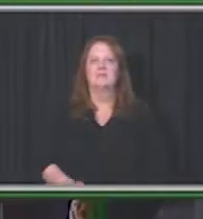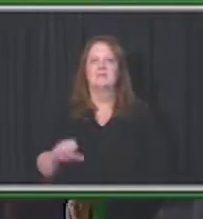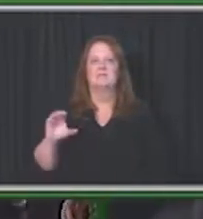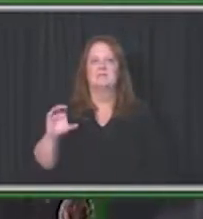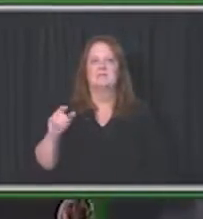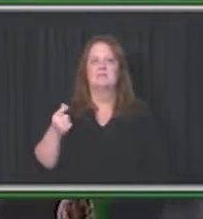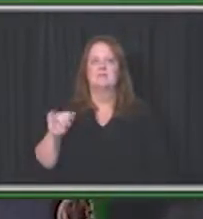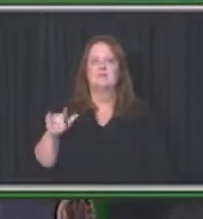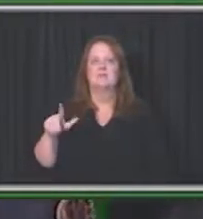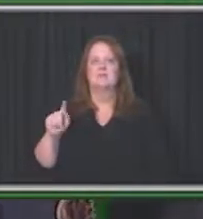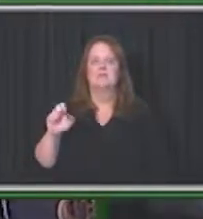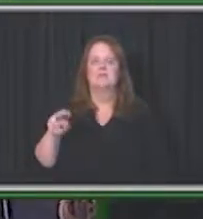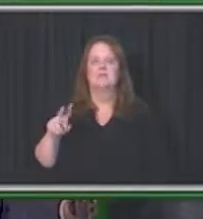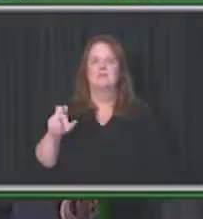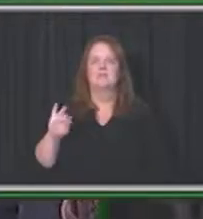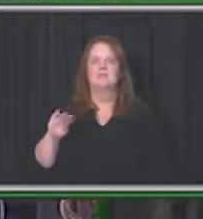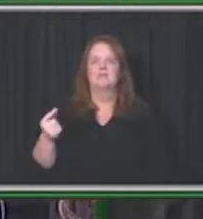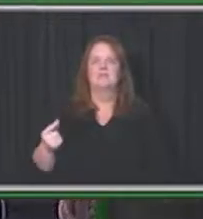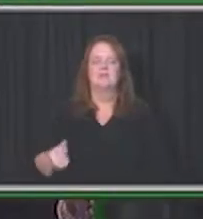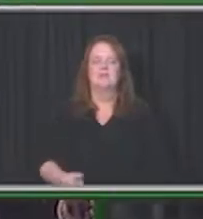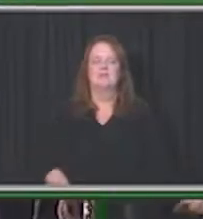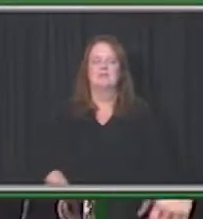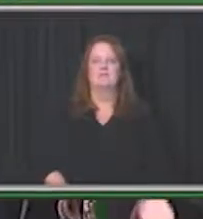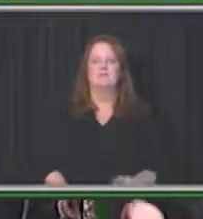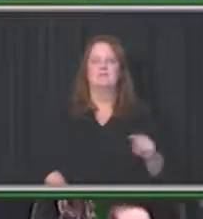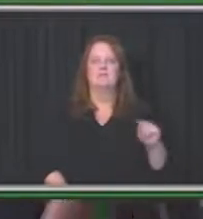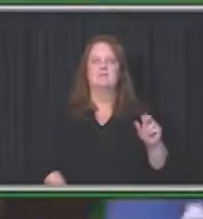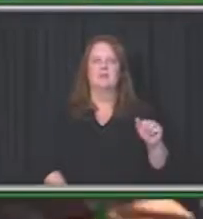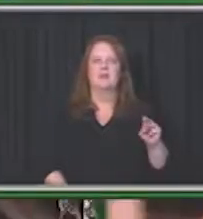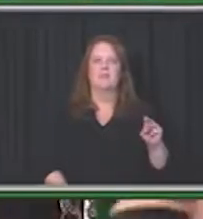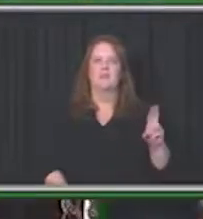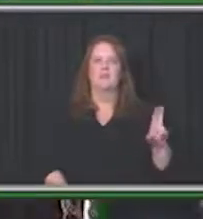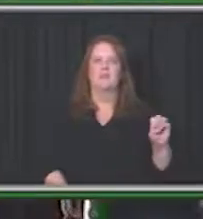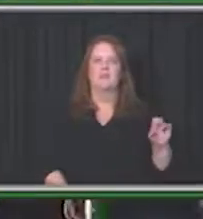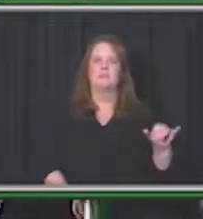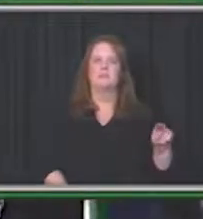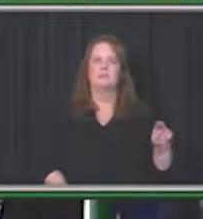Kale Tong Vang. Tanya Reynoso.